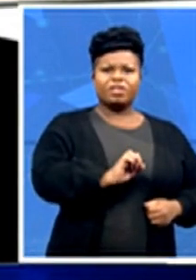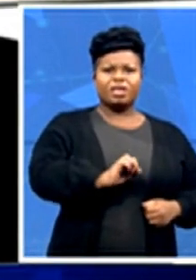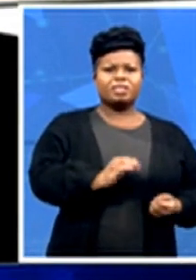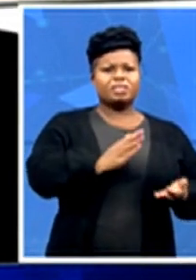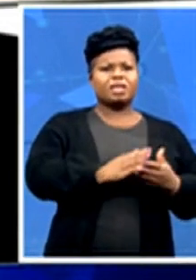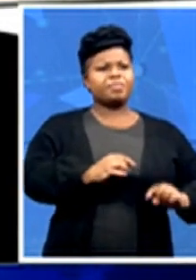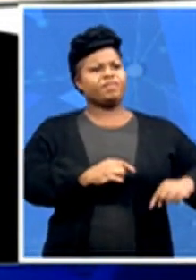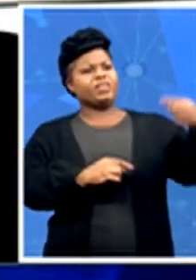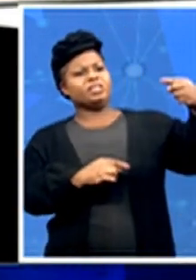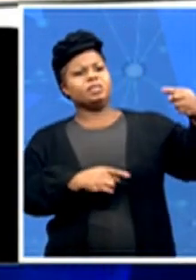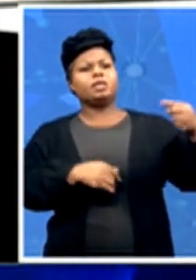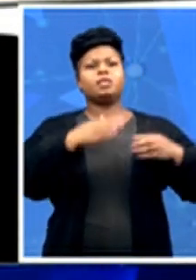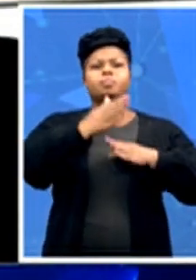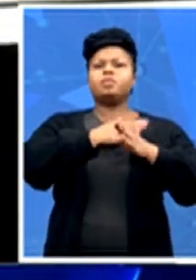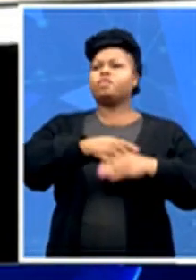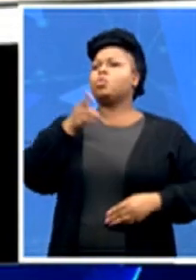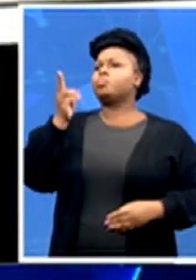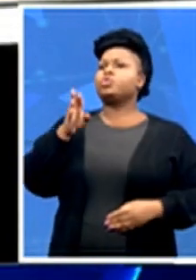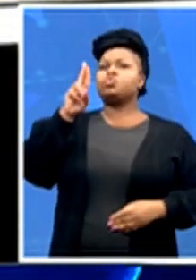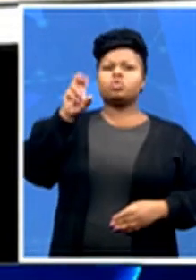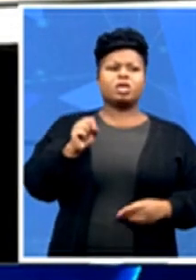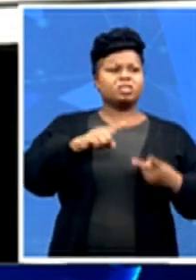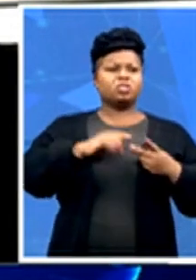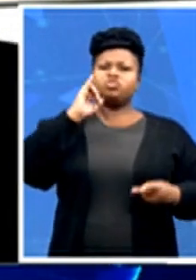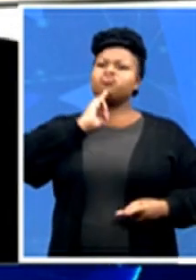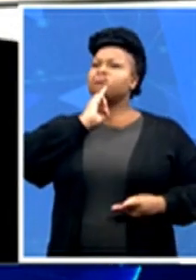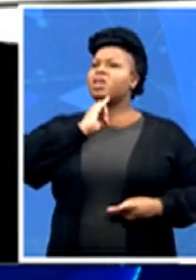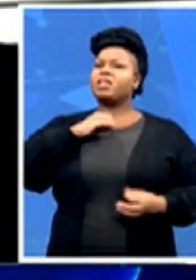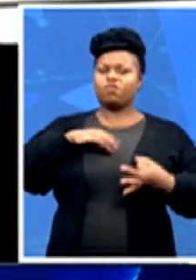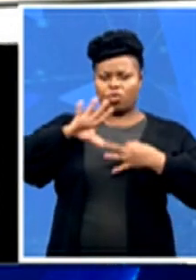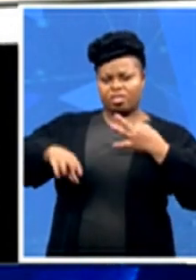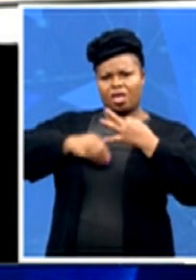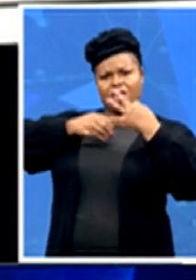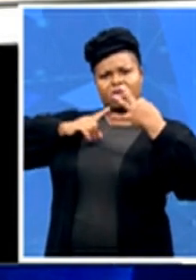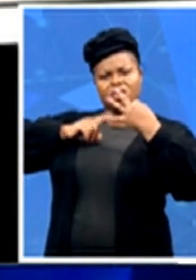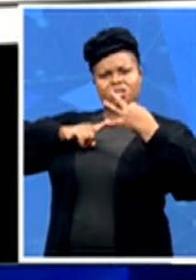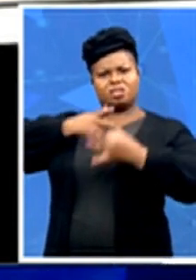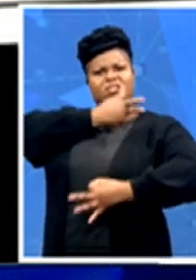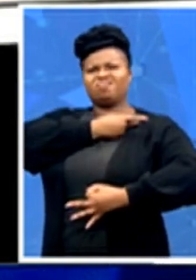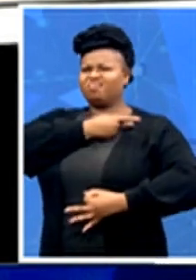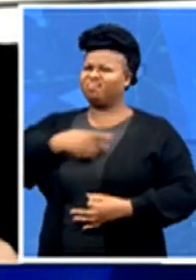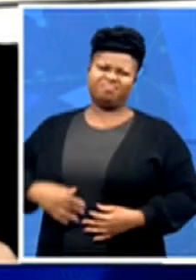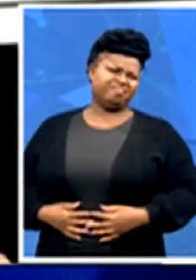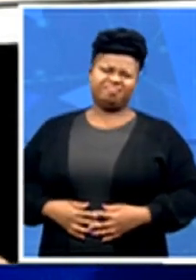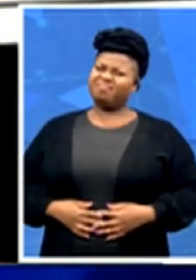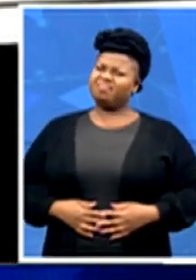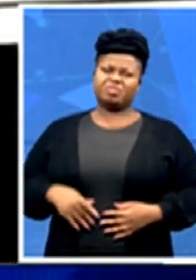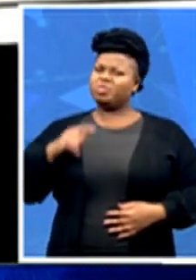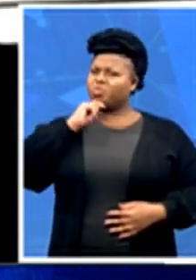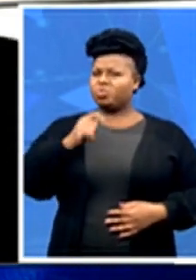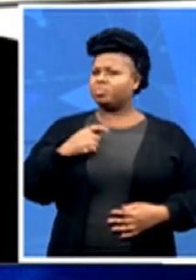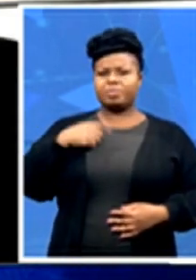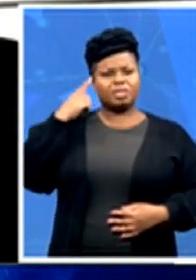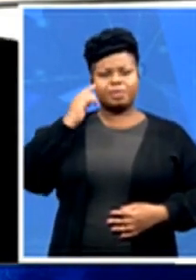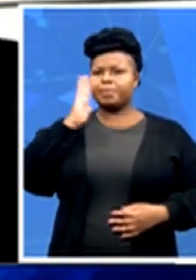the US and Israel get their third doses. That for me is an unconscionable act. And I think that we've got to